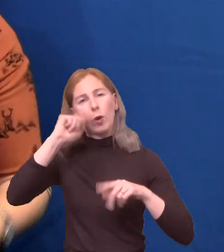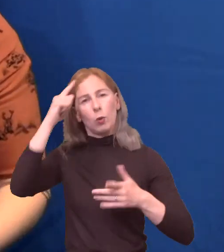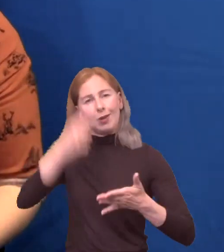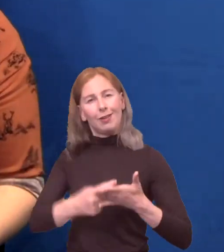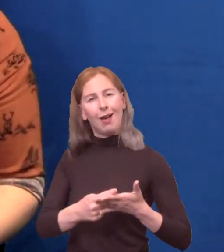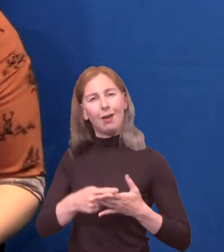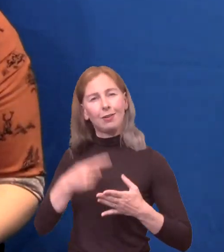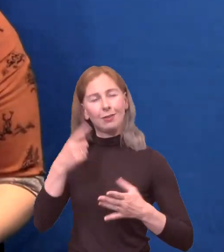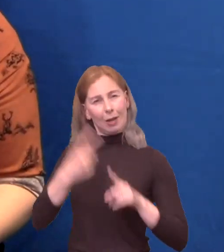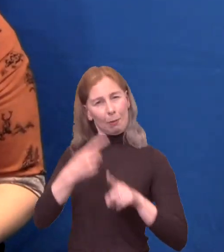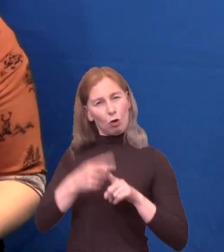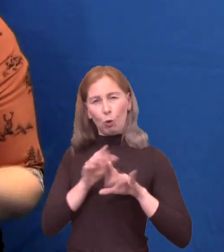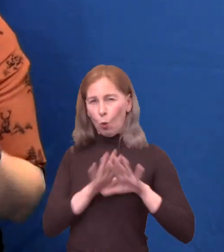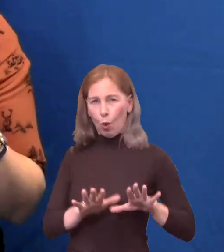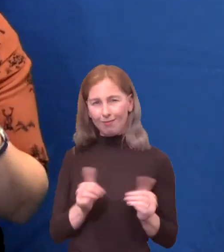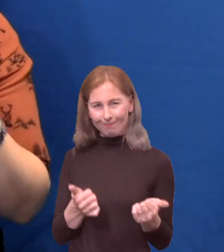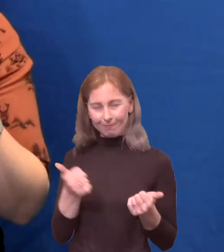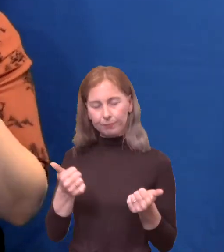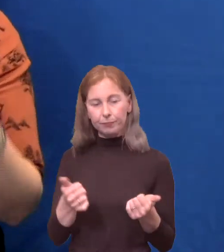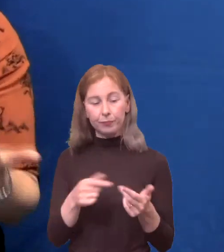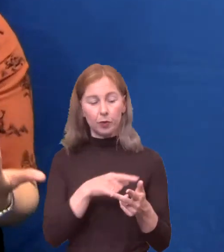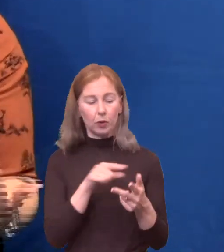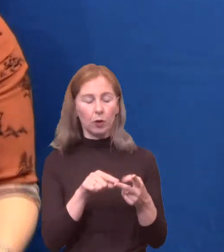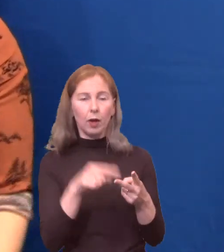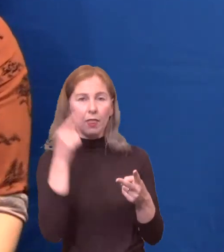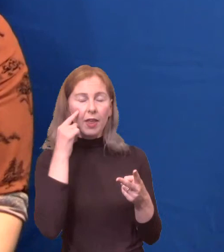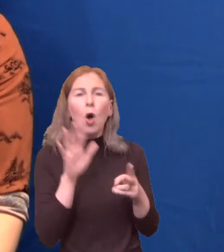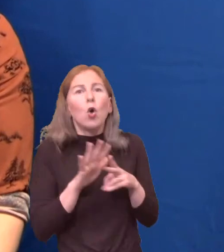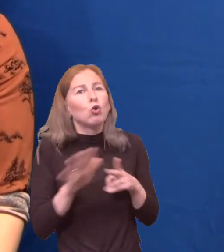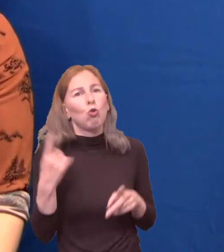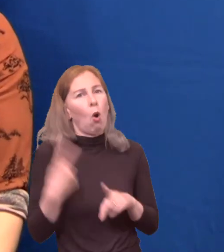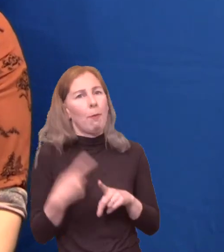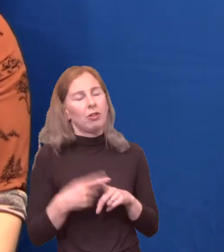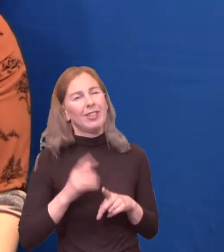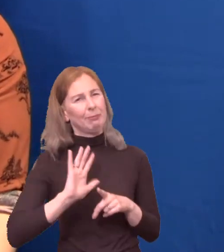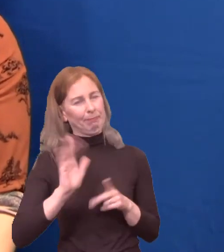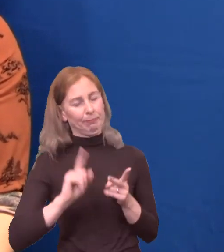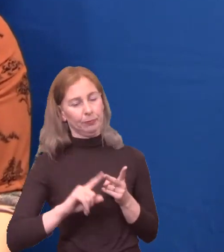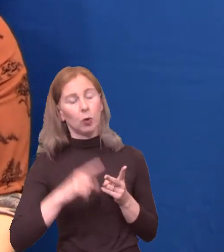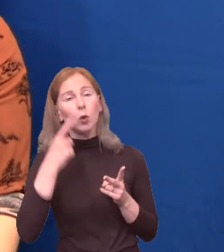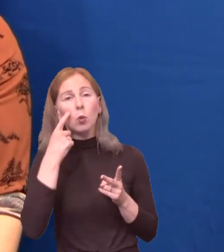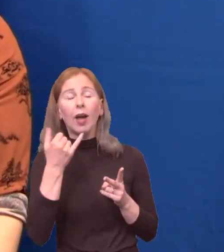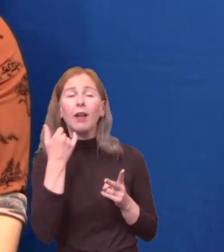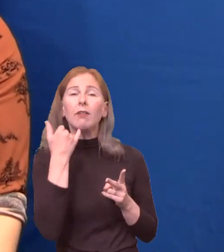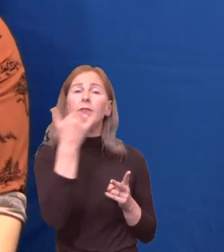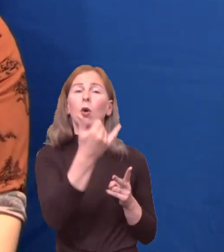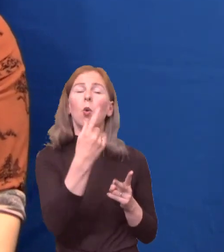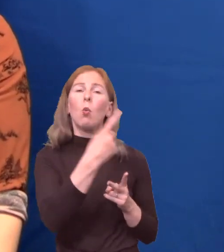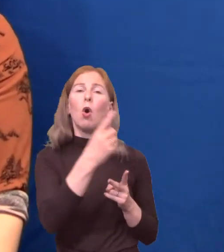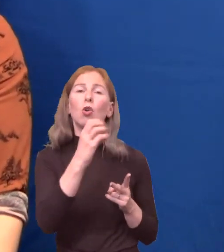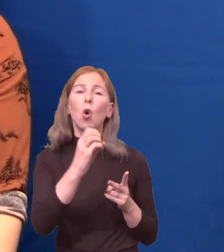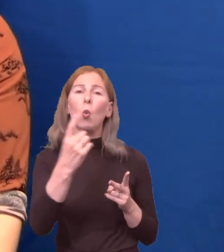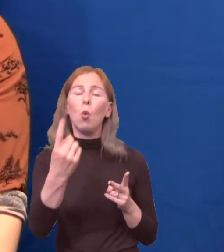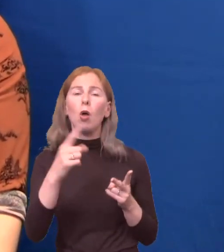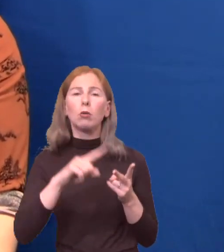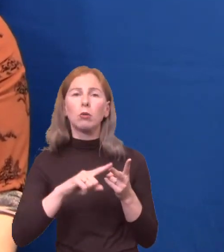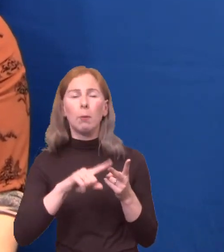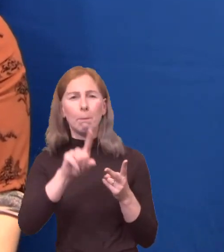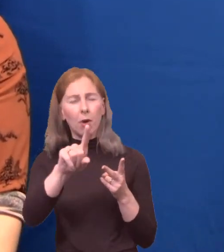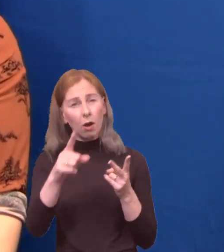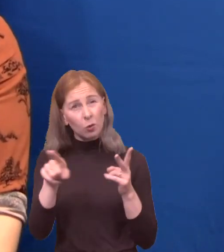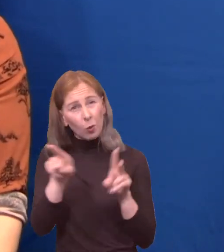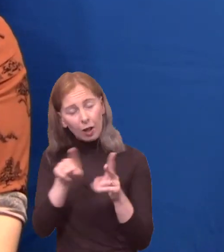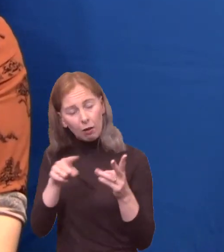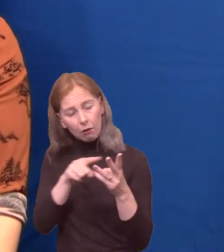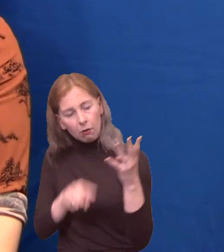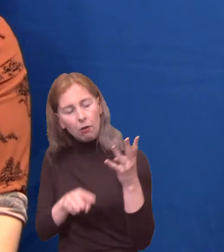sorry. In terms of reporting something maybe non-urgent, you can call 101, but we have a lot of online ways in which you can report